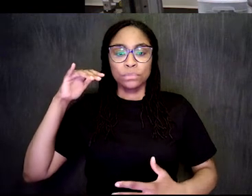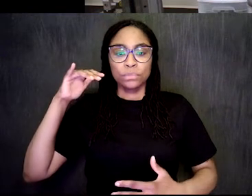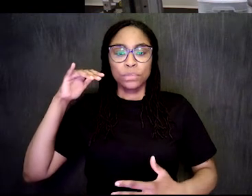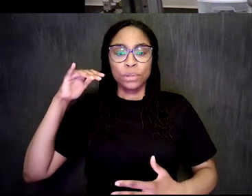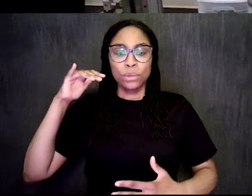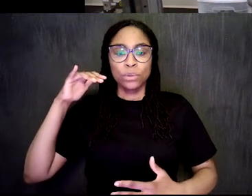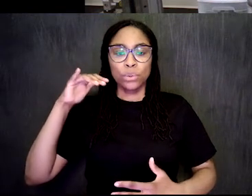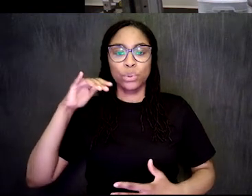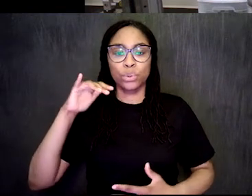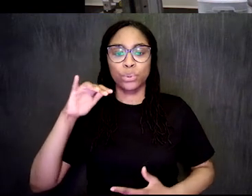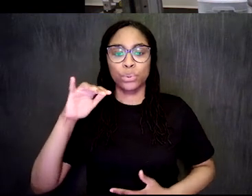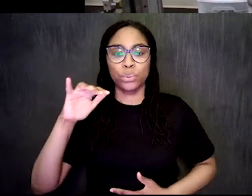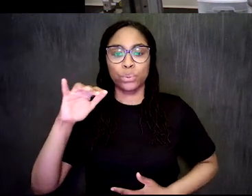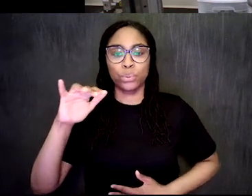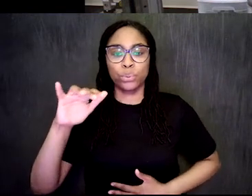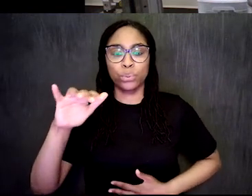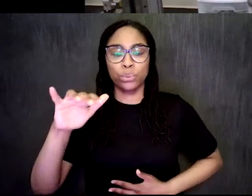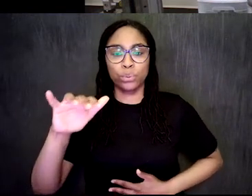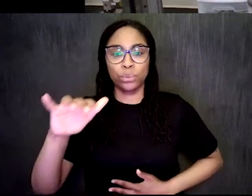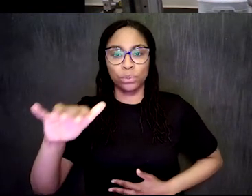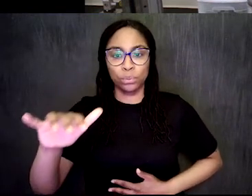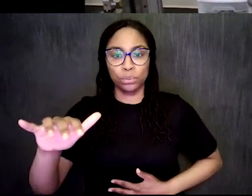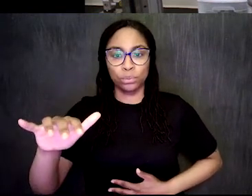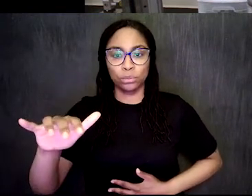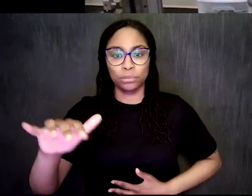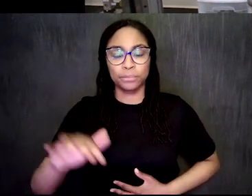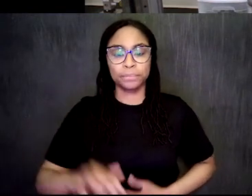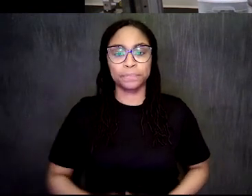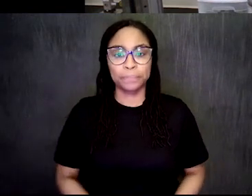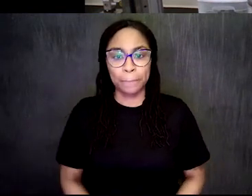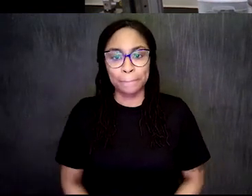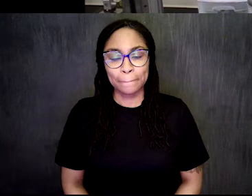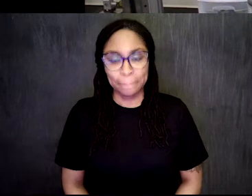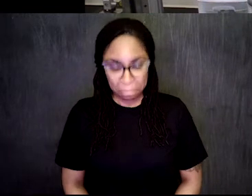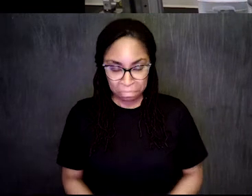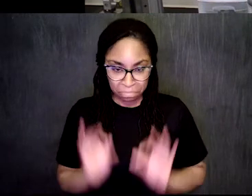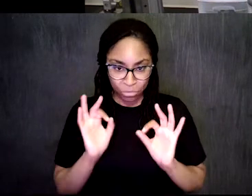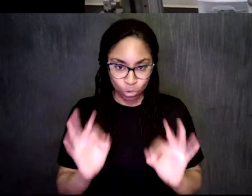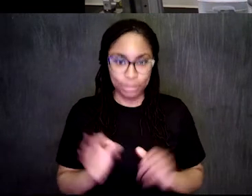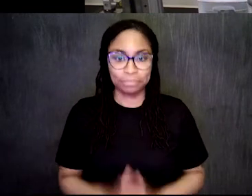And exhale.